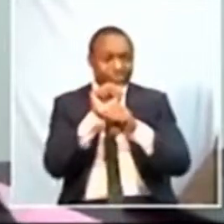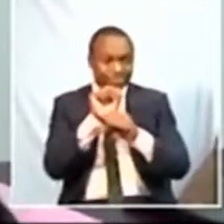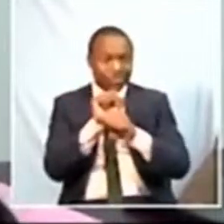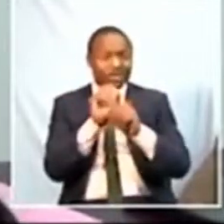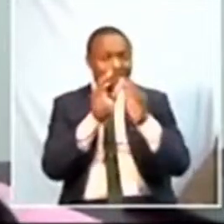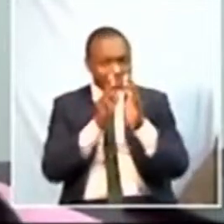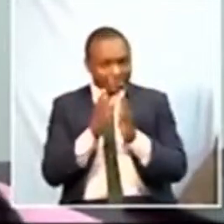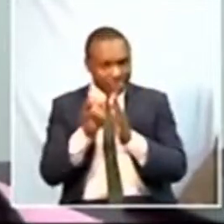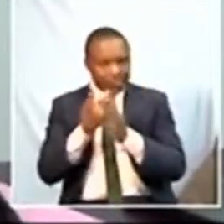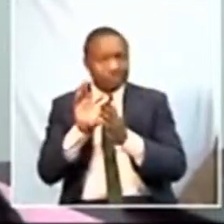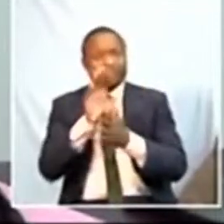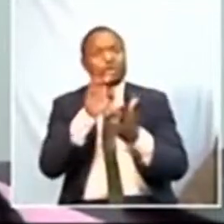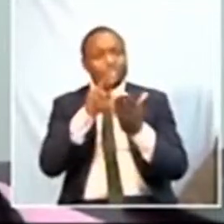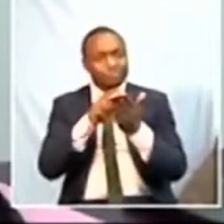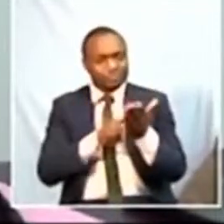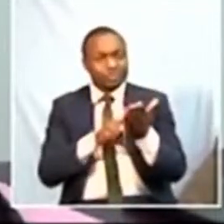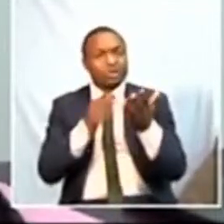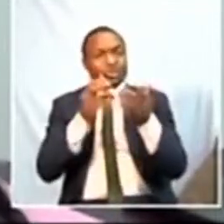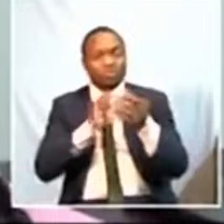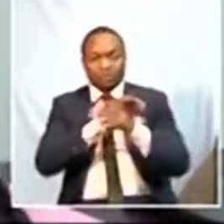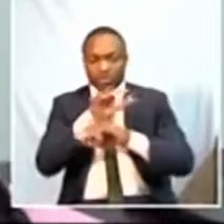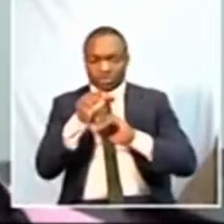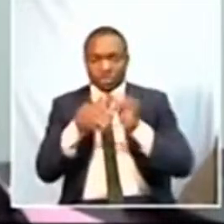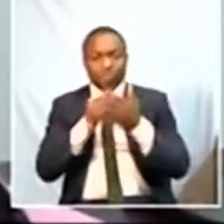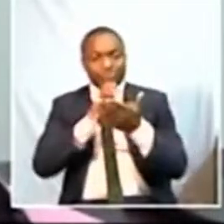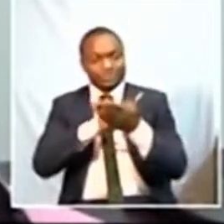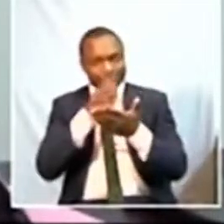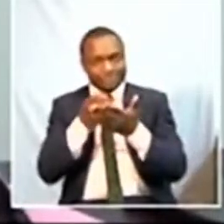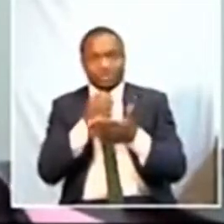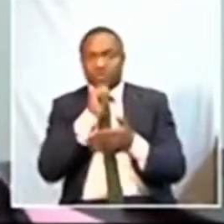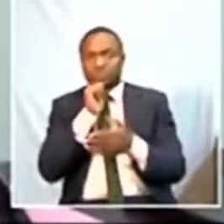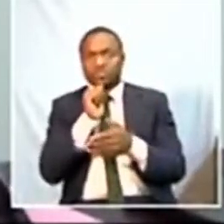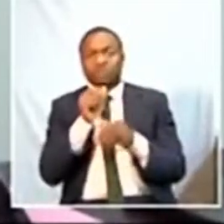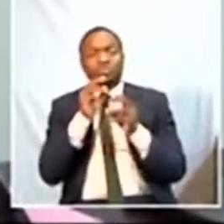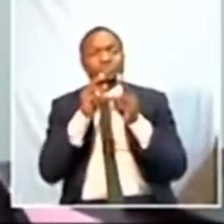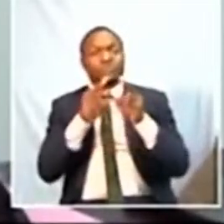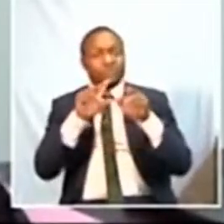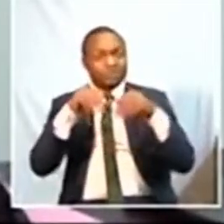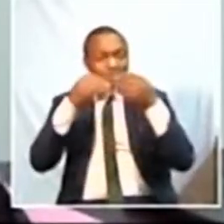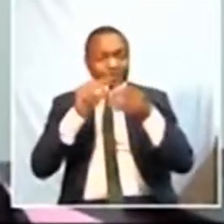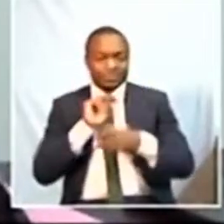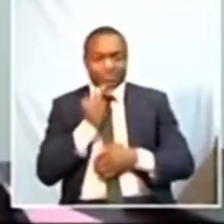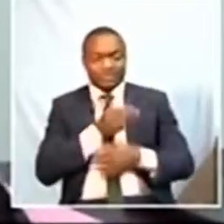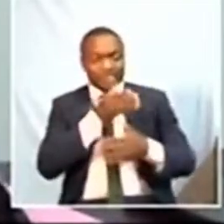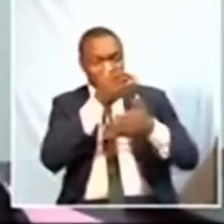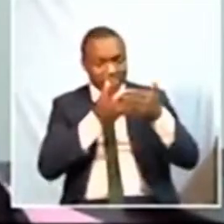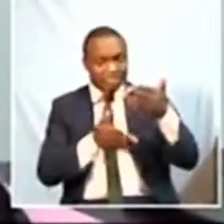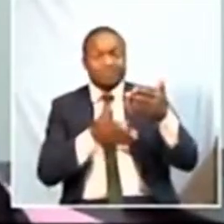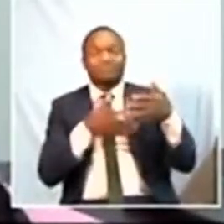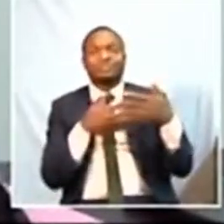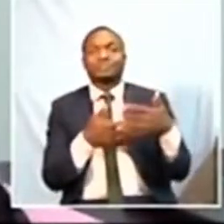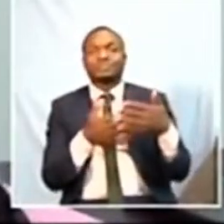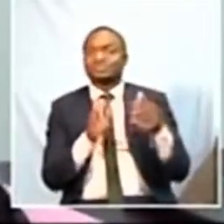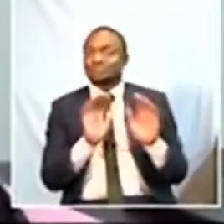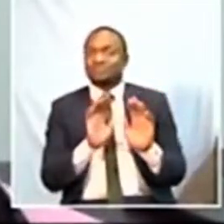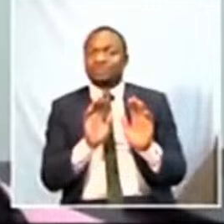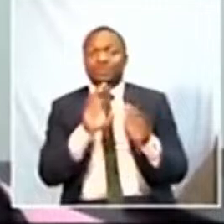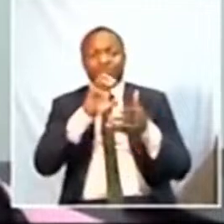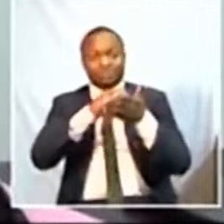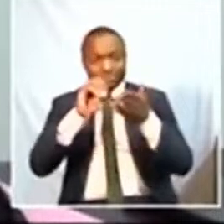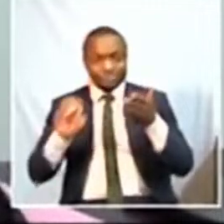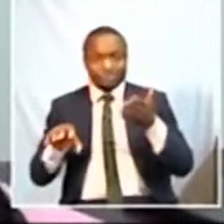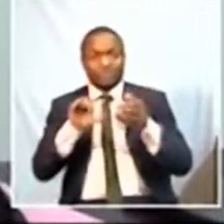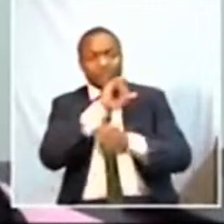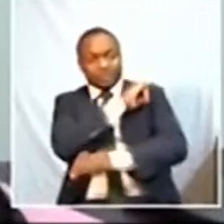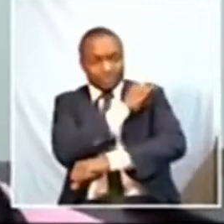your documents. We want all the evidences, not the way you have given us in this document. I withdraw